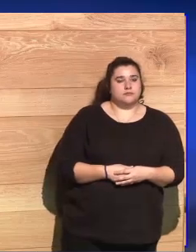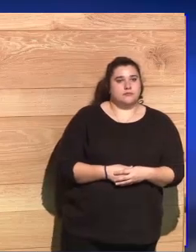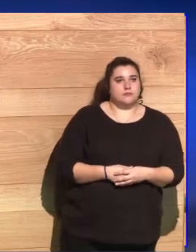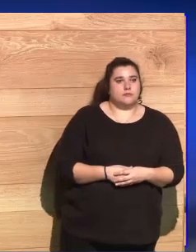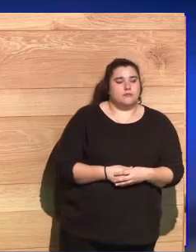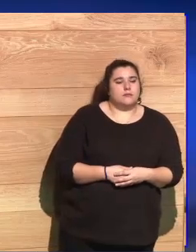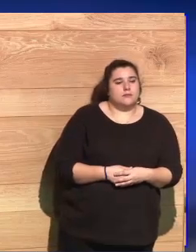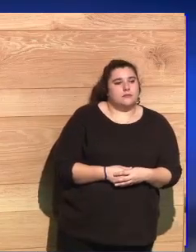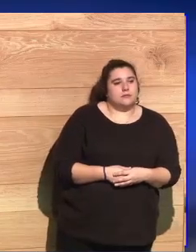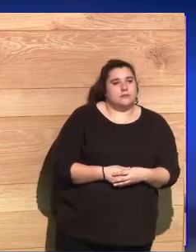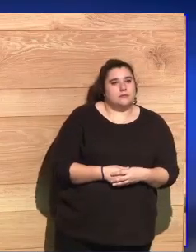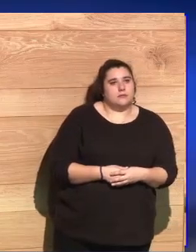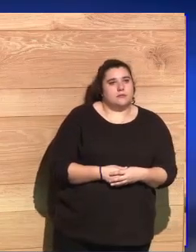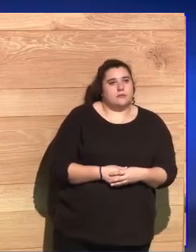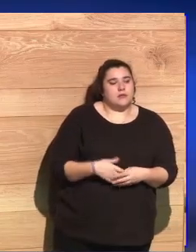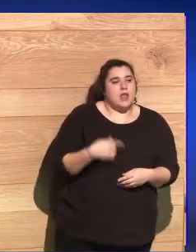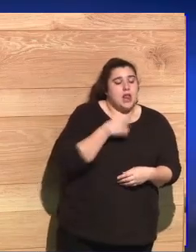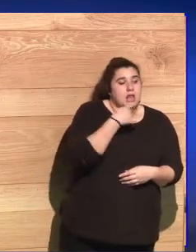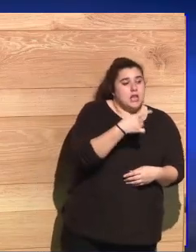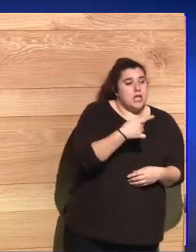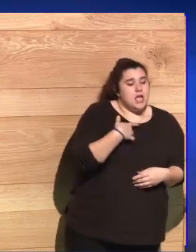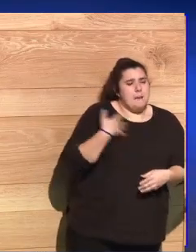I would tell them what my mother always said.